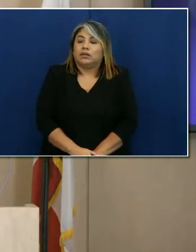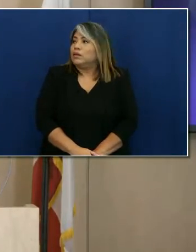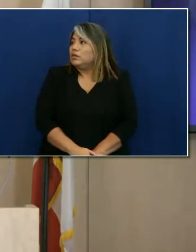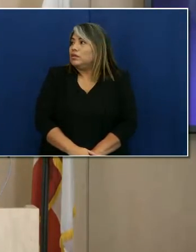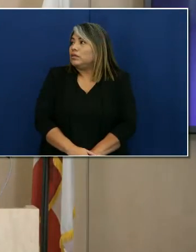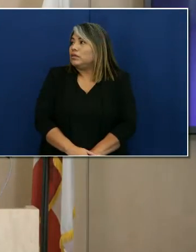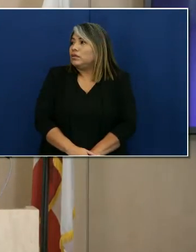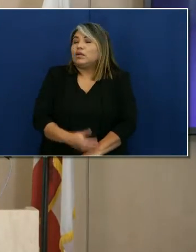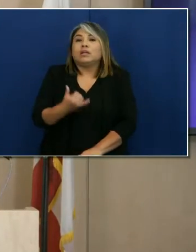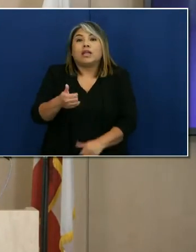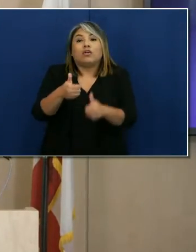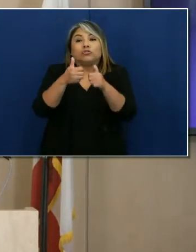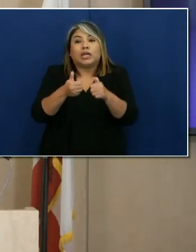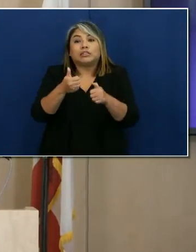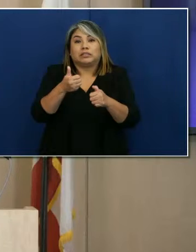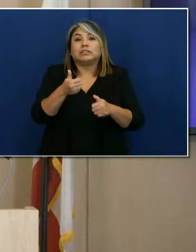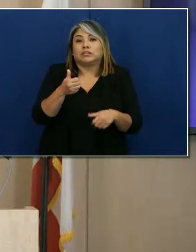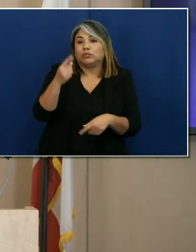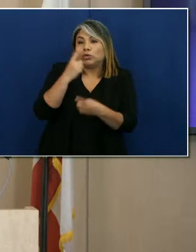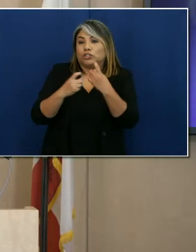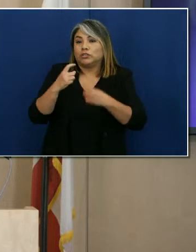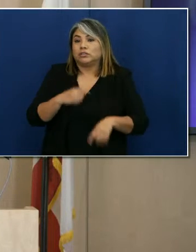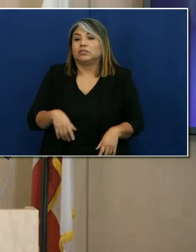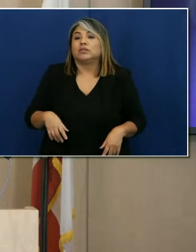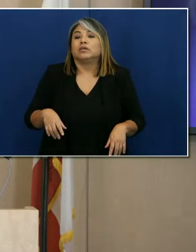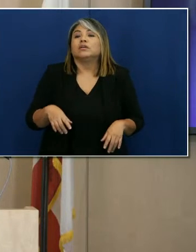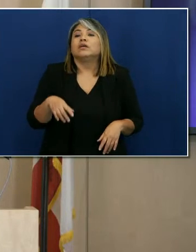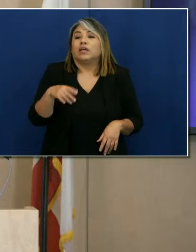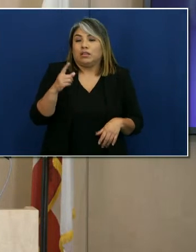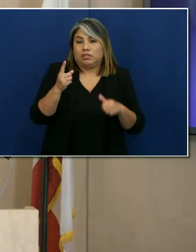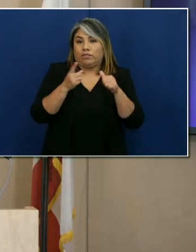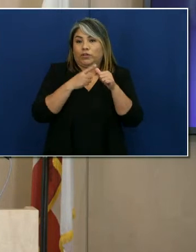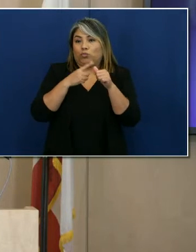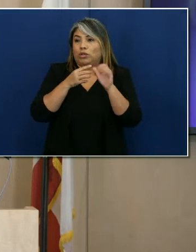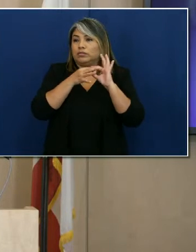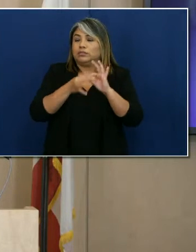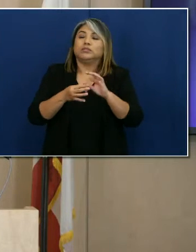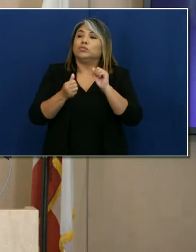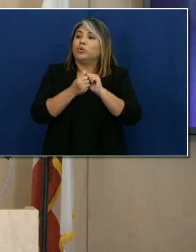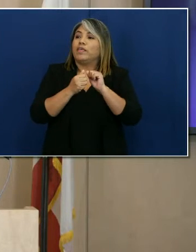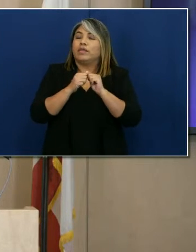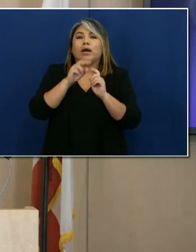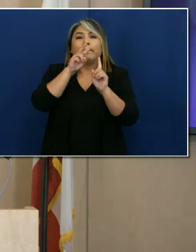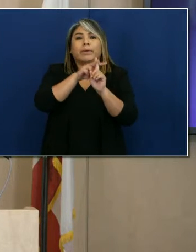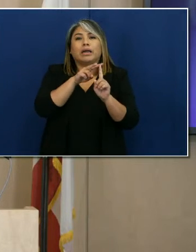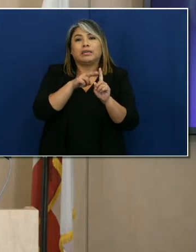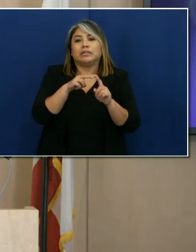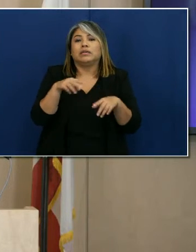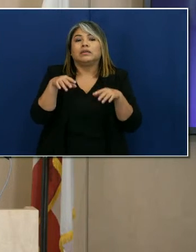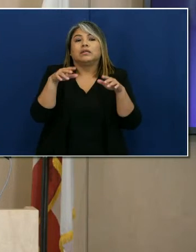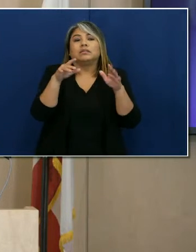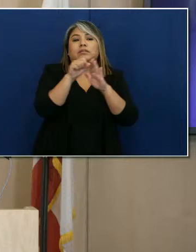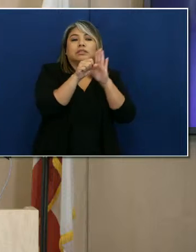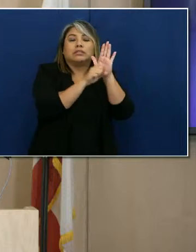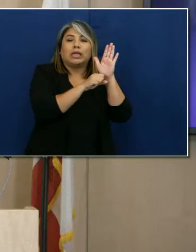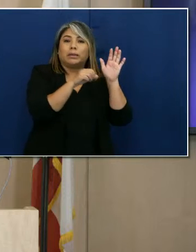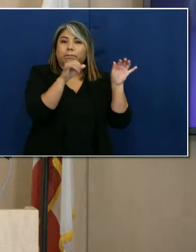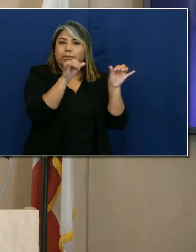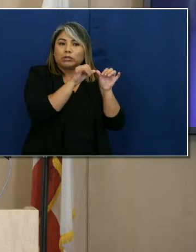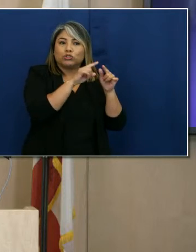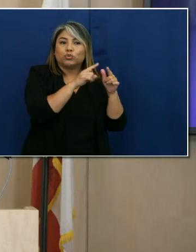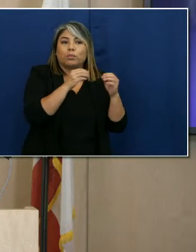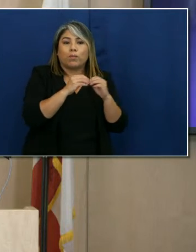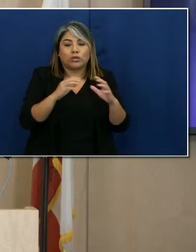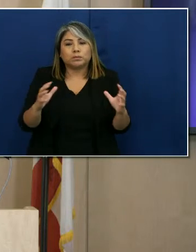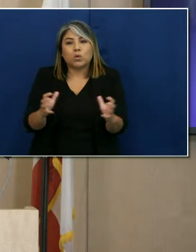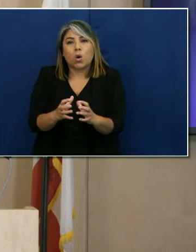We're moving now into the texted questions, and the first one has to do with applying the state metrics to smaller populations, and Dr. Wooten's